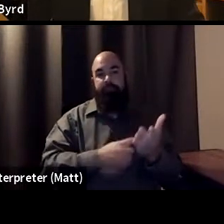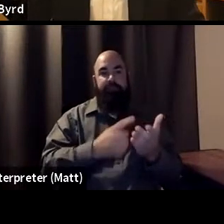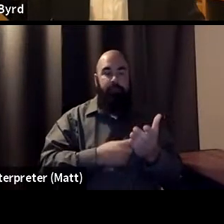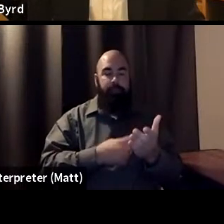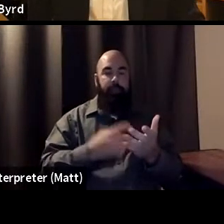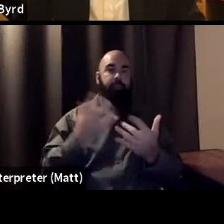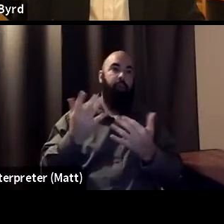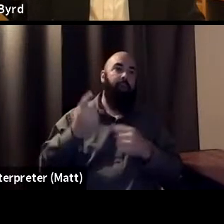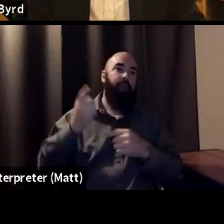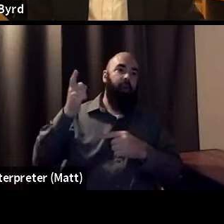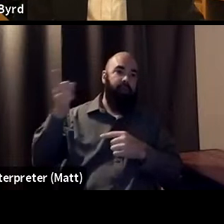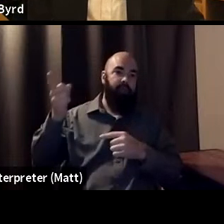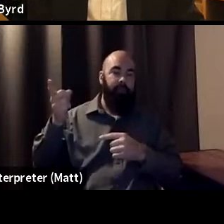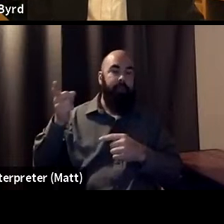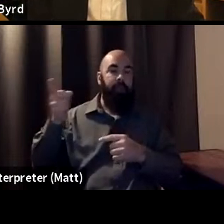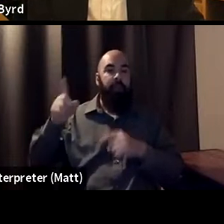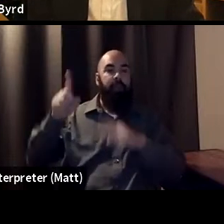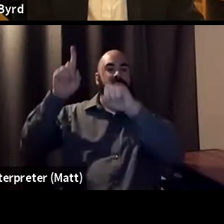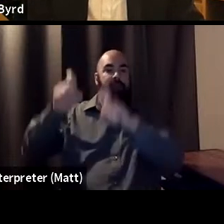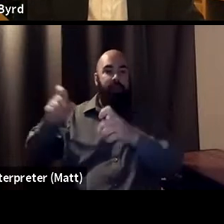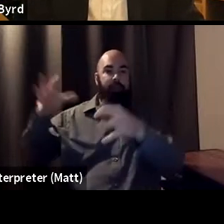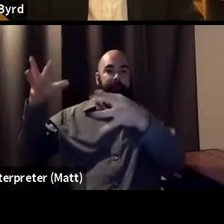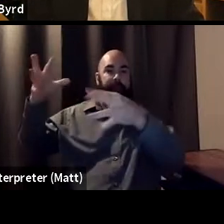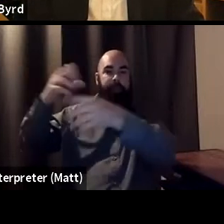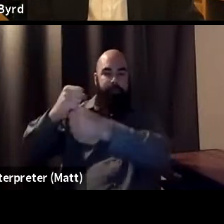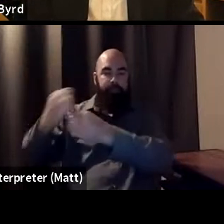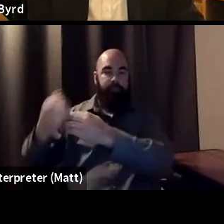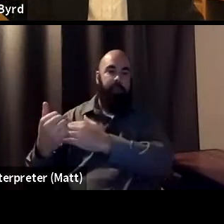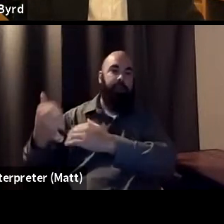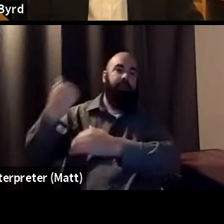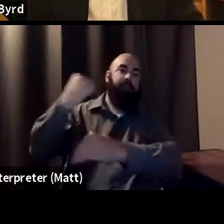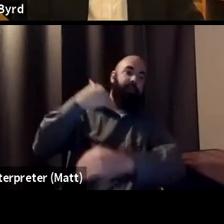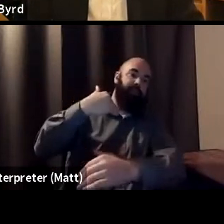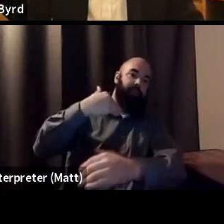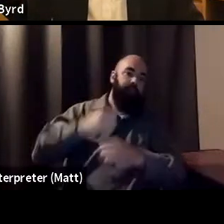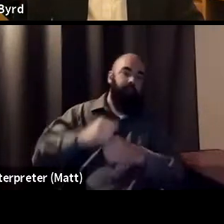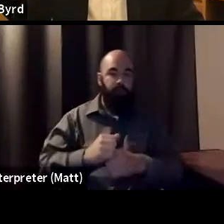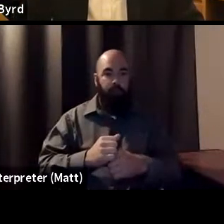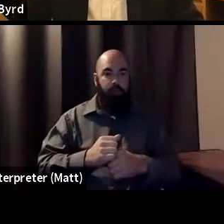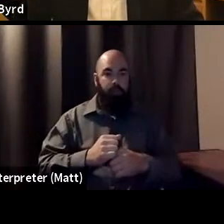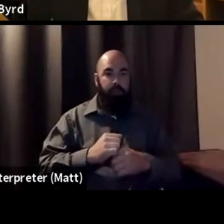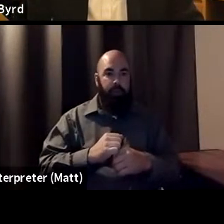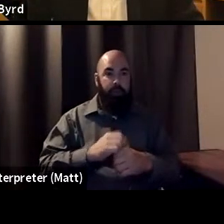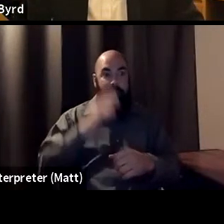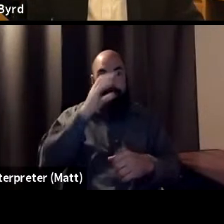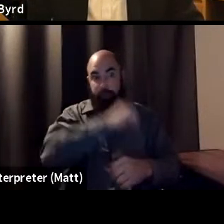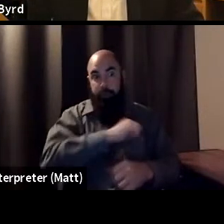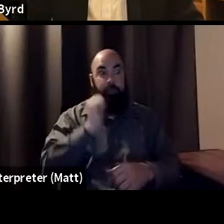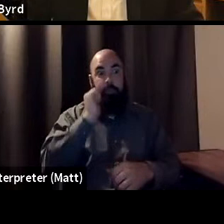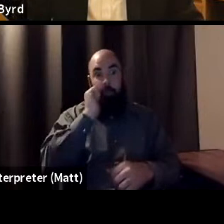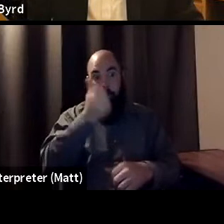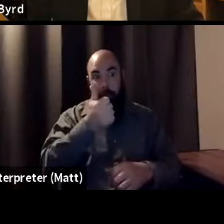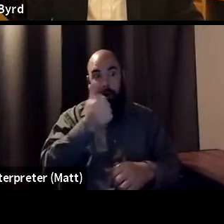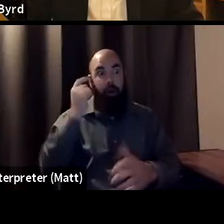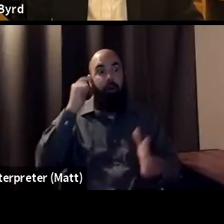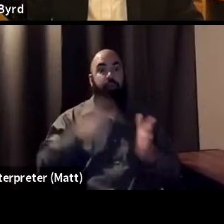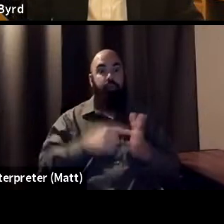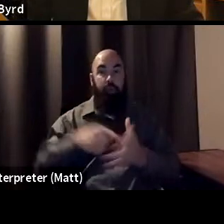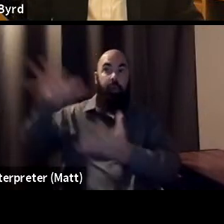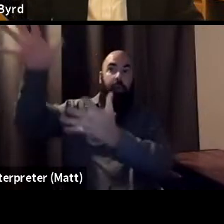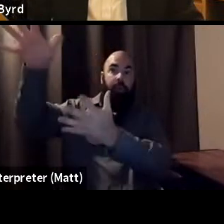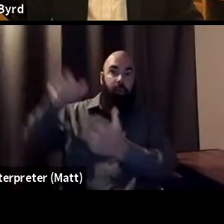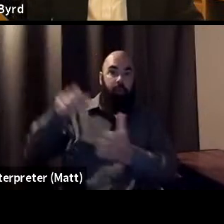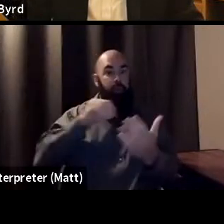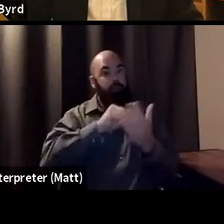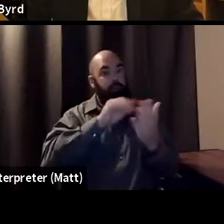and they consolidate and they shift it all over at once. Tomorrow, I expect that we're going to have a big spike in cases after a couple of days of